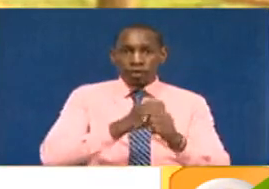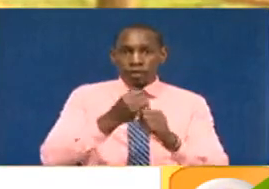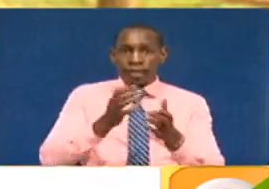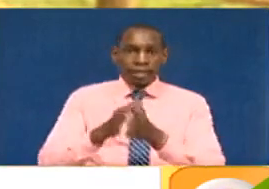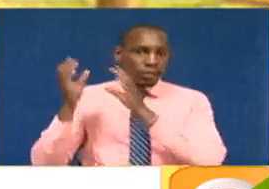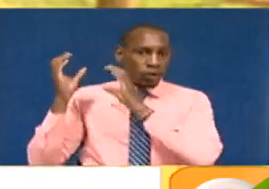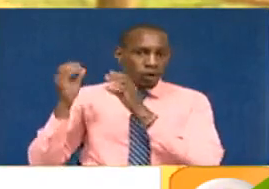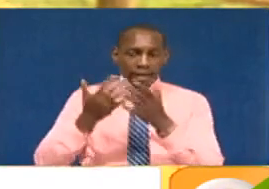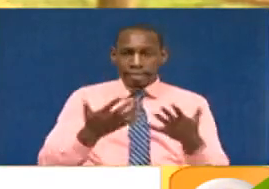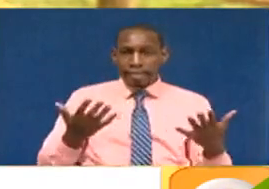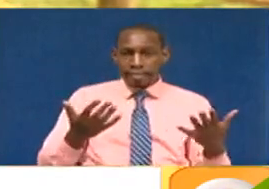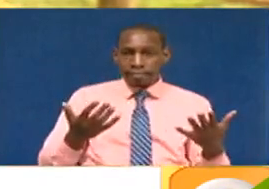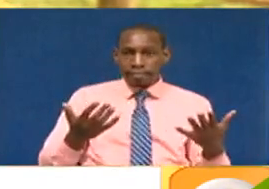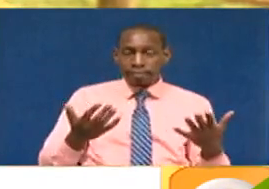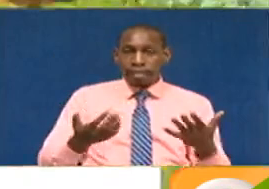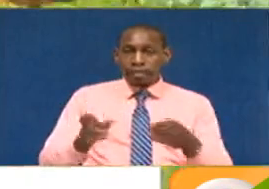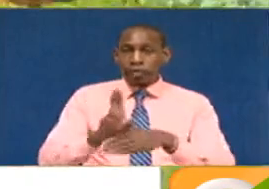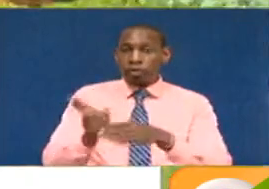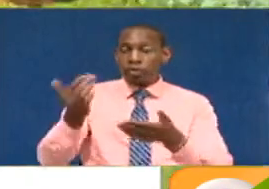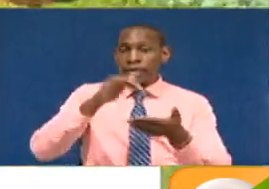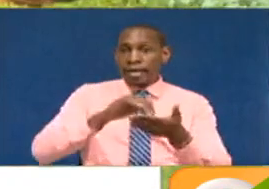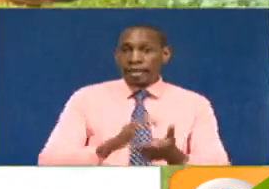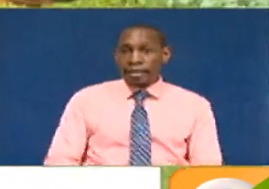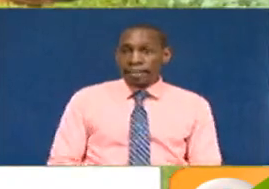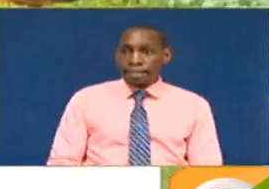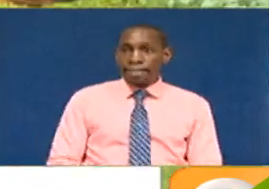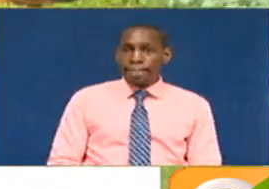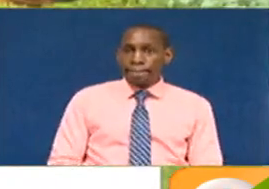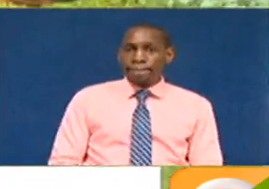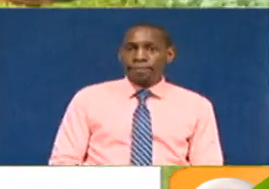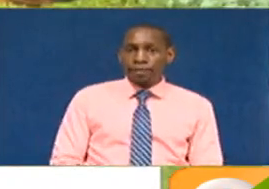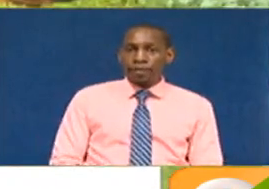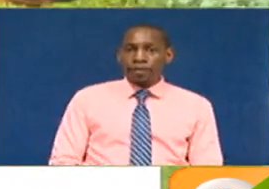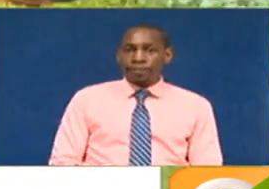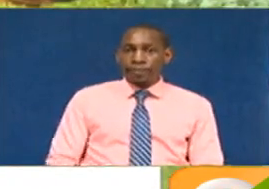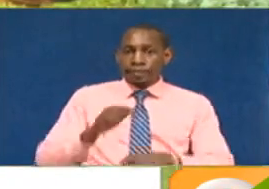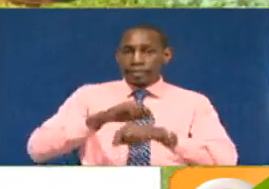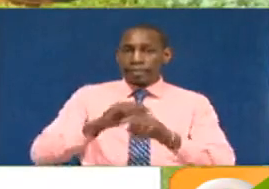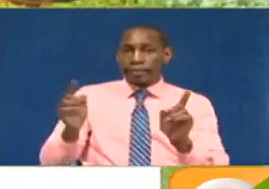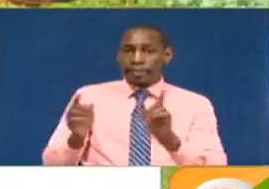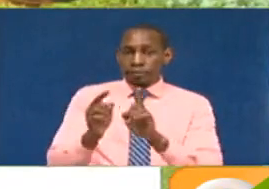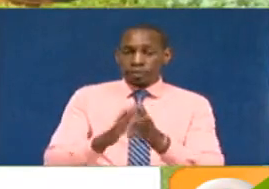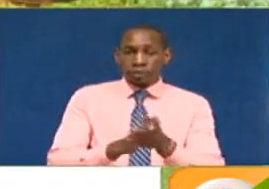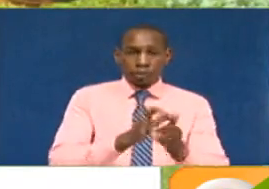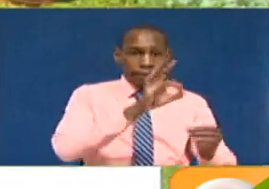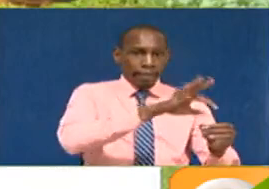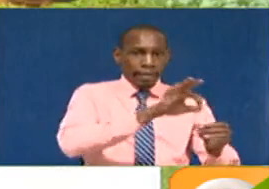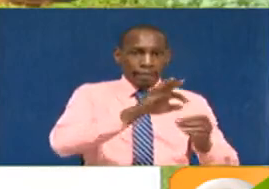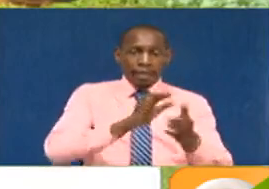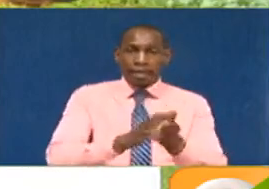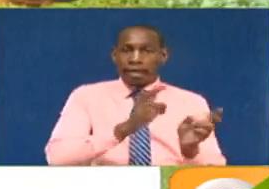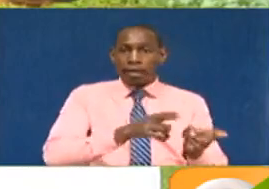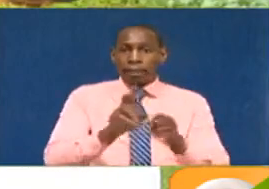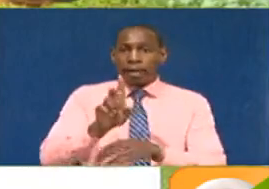coconut shells that are recycled. They do take a shorter time in the nursery. They usually take